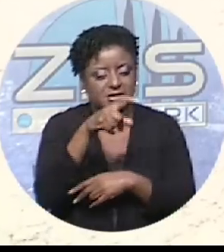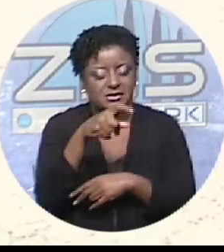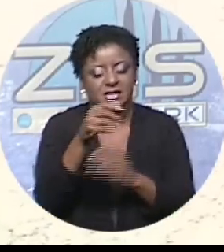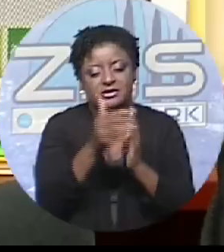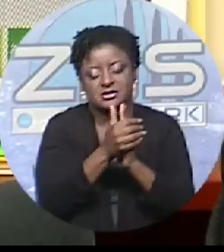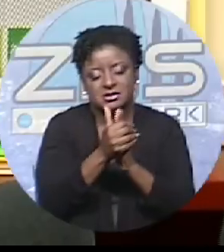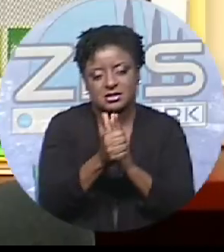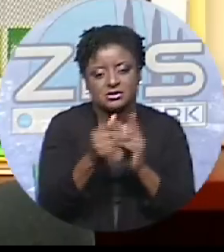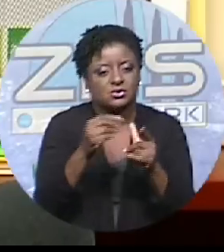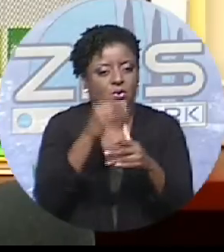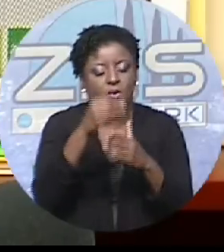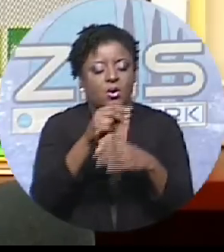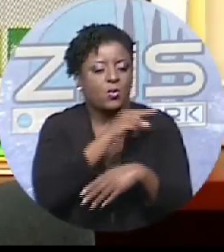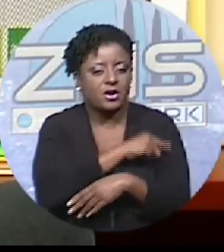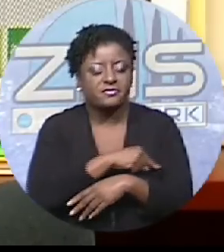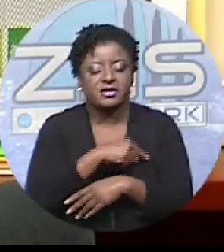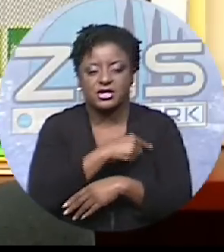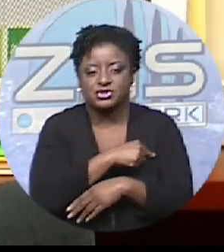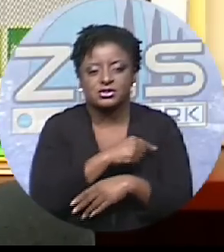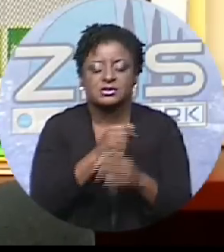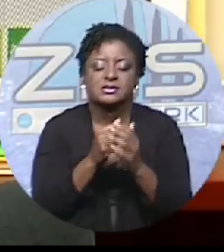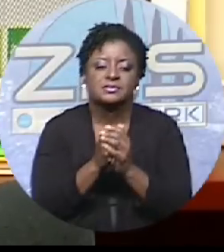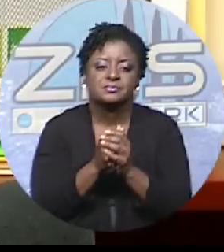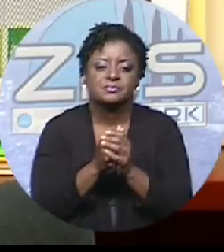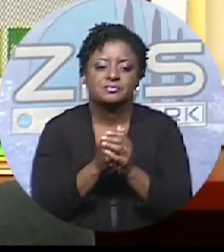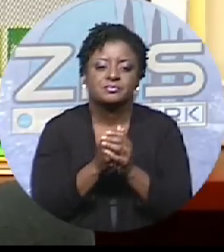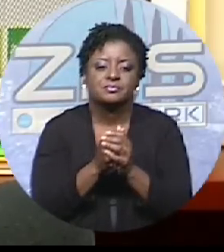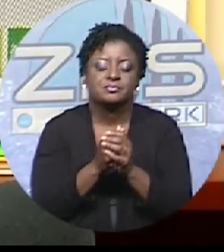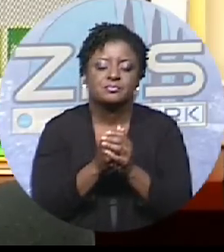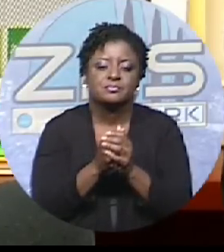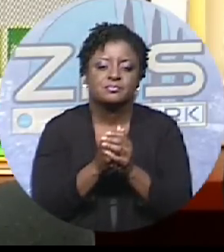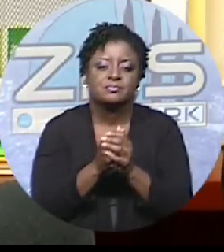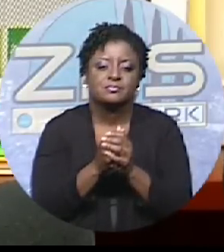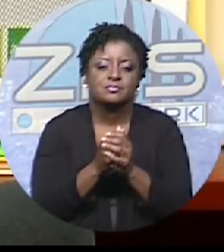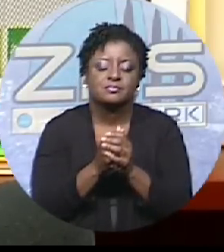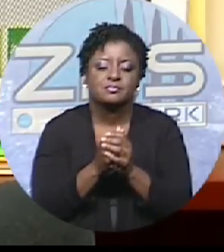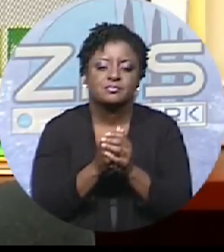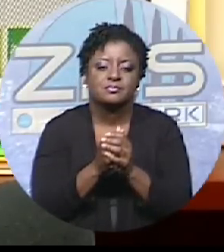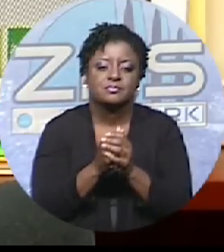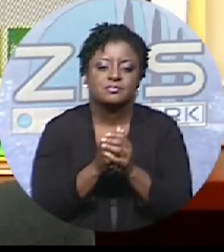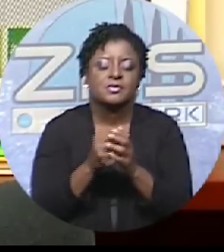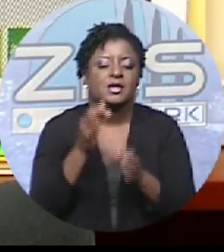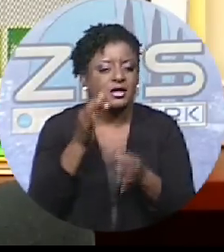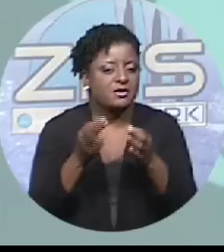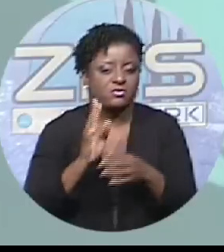to fill them. Because I think if we weren't doing what we are doing,